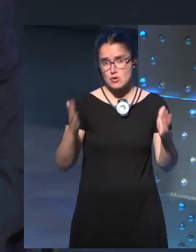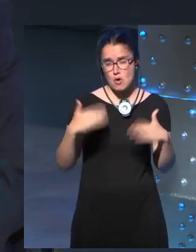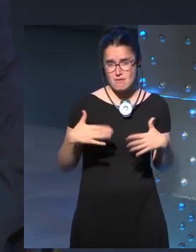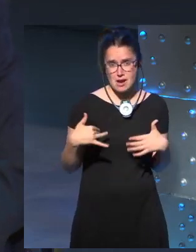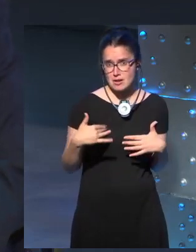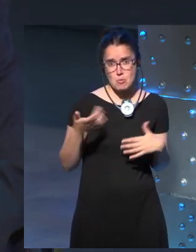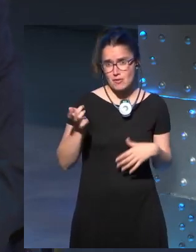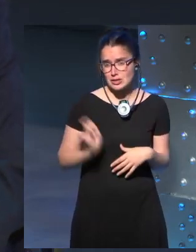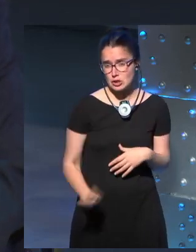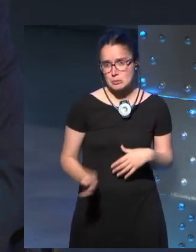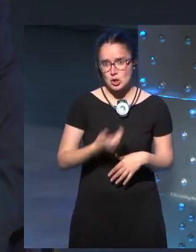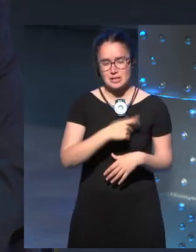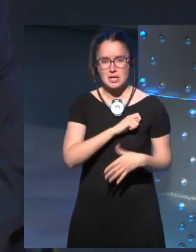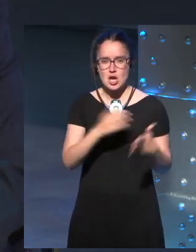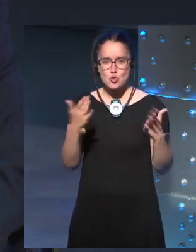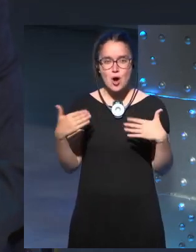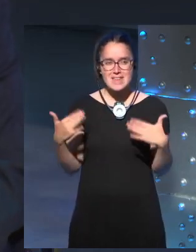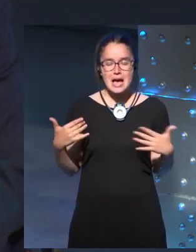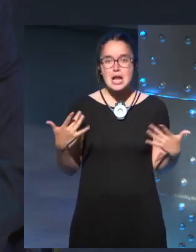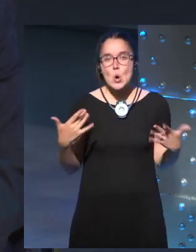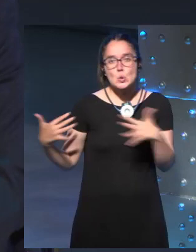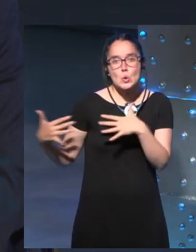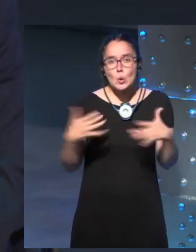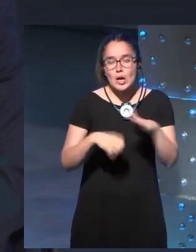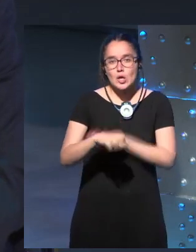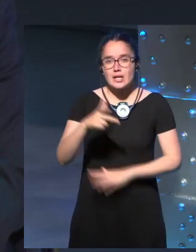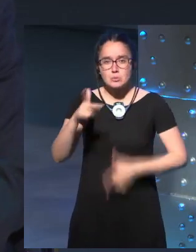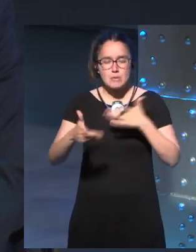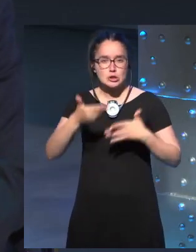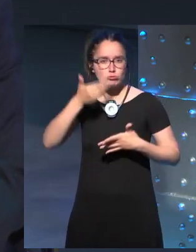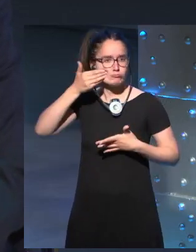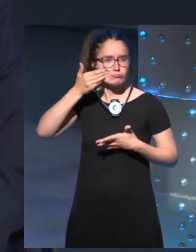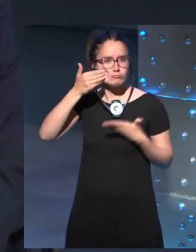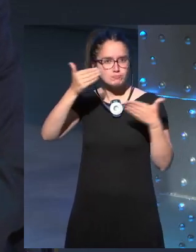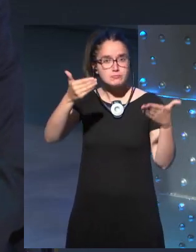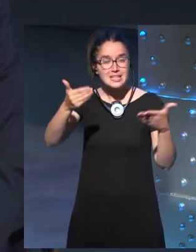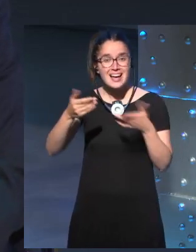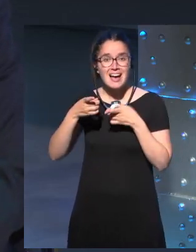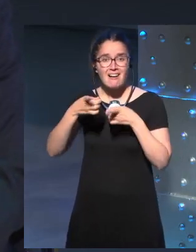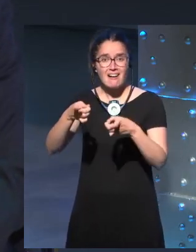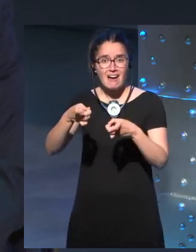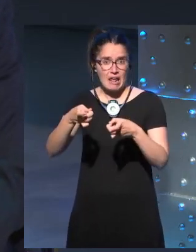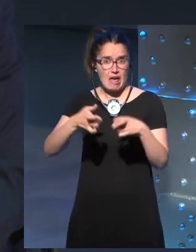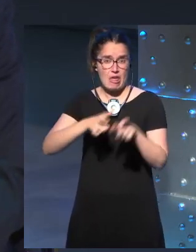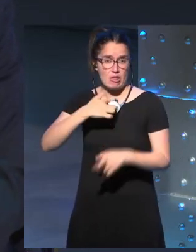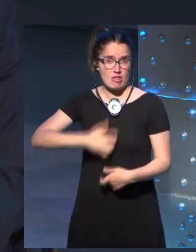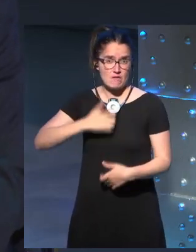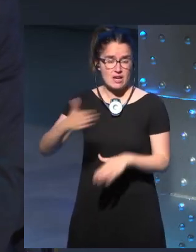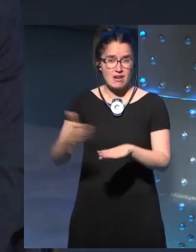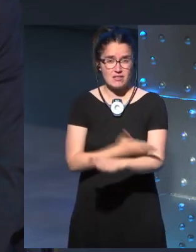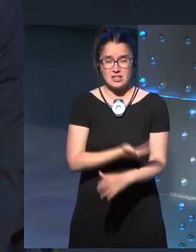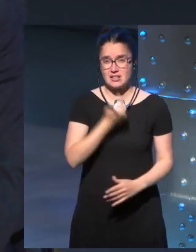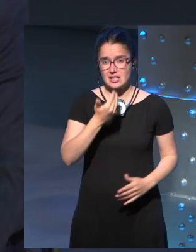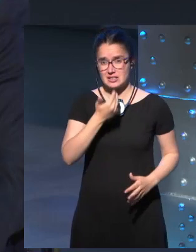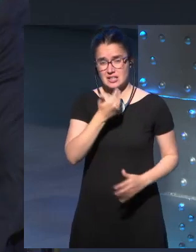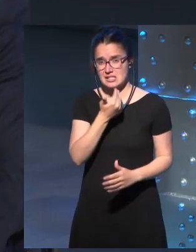semi-professionalism did not exist in Spain. The players from the Basque Country were really prestigious, and before